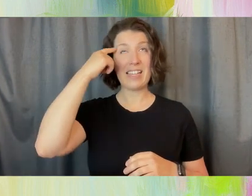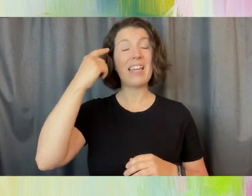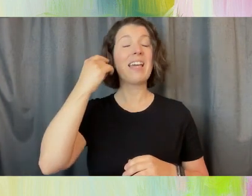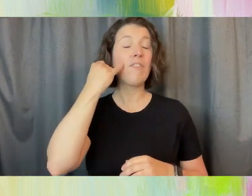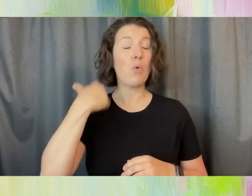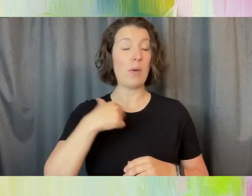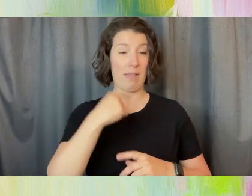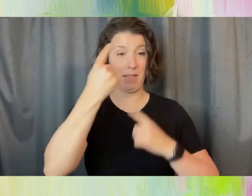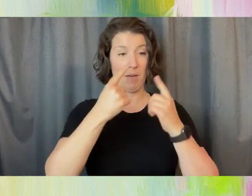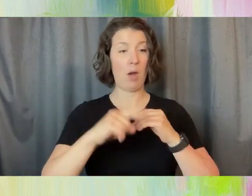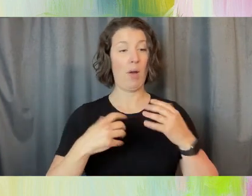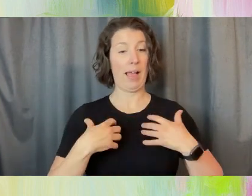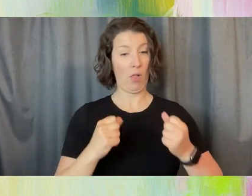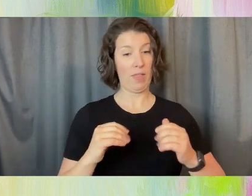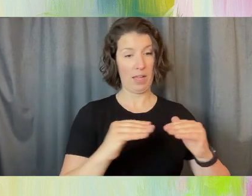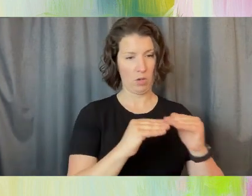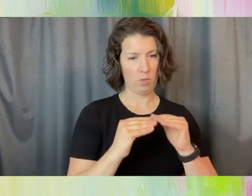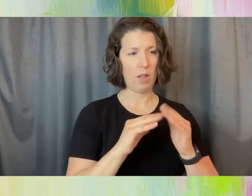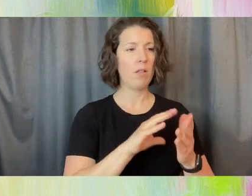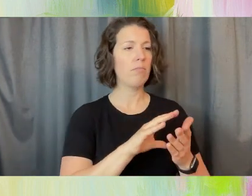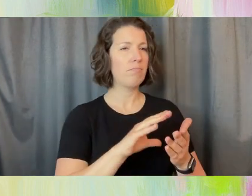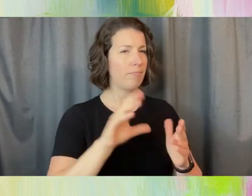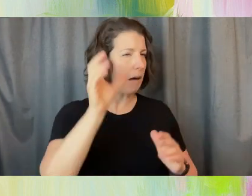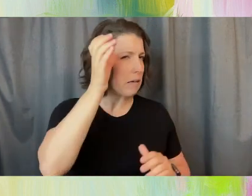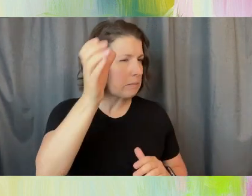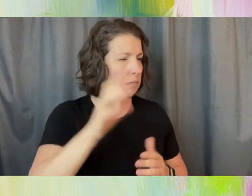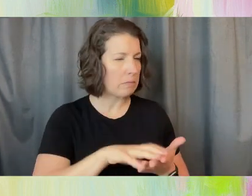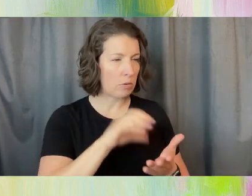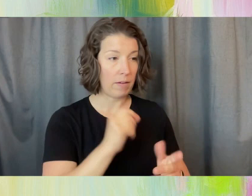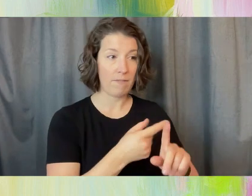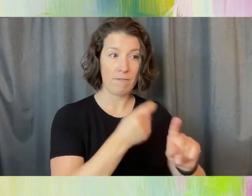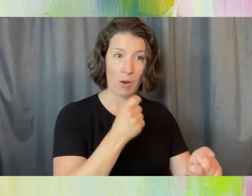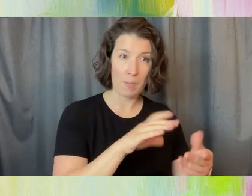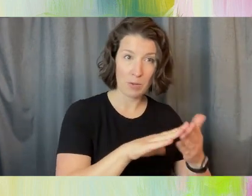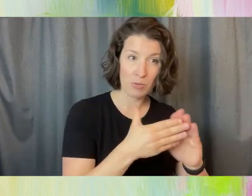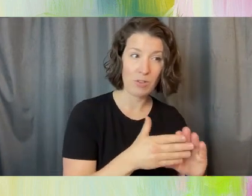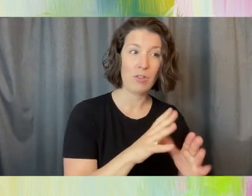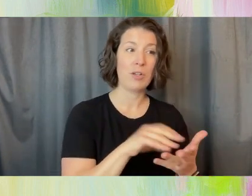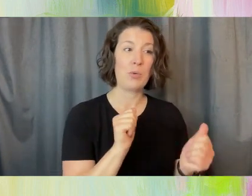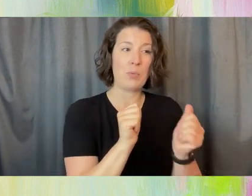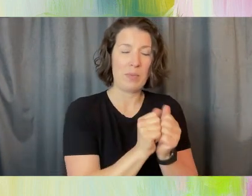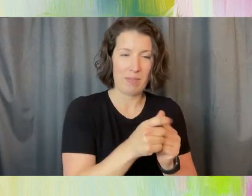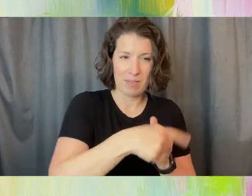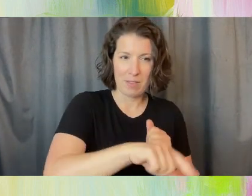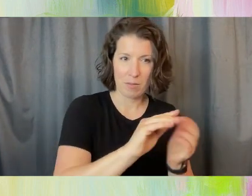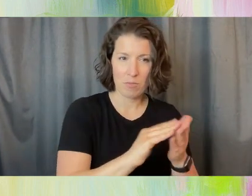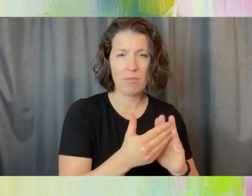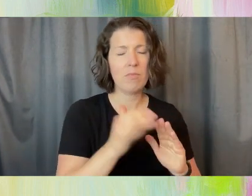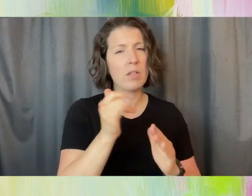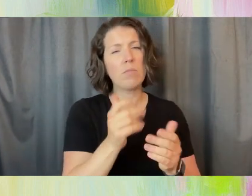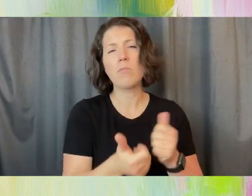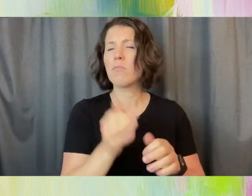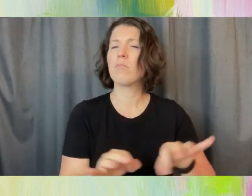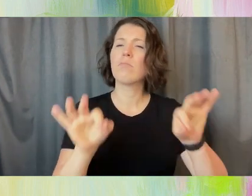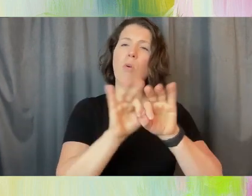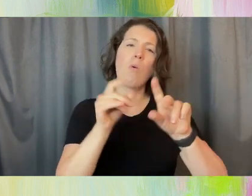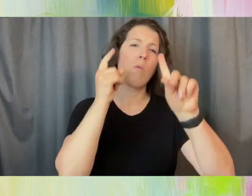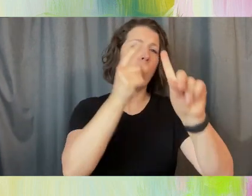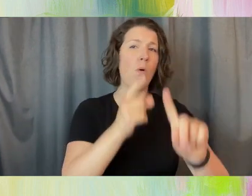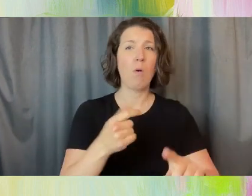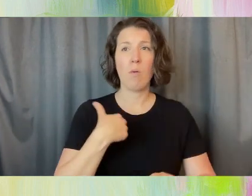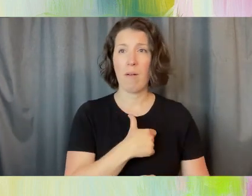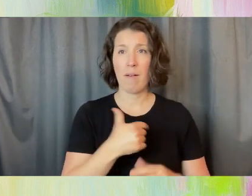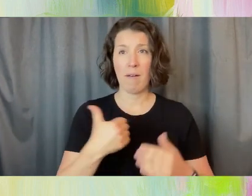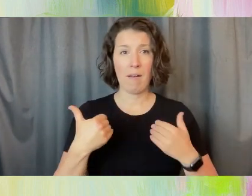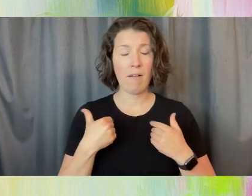with learning from communities and working with communities, this is one of the most important goals that we have, which is to allow